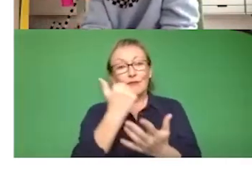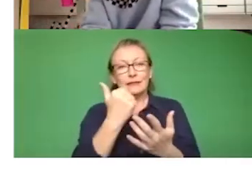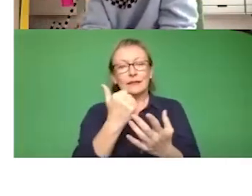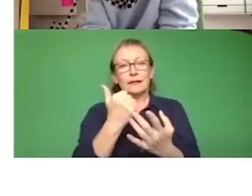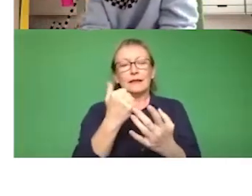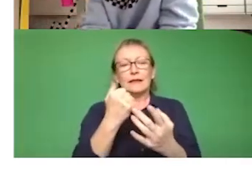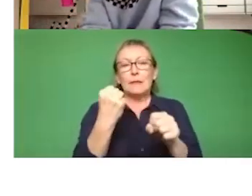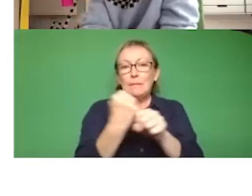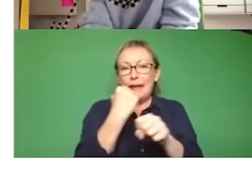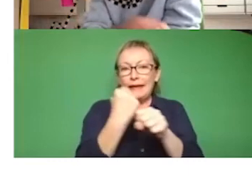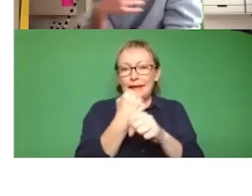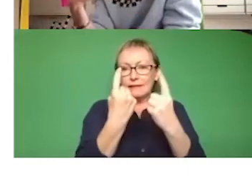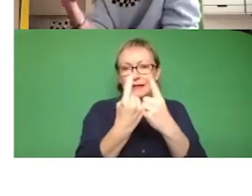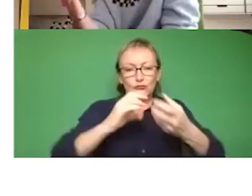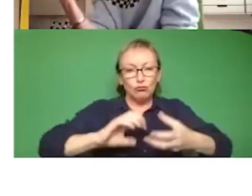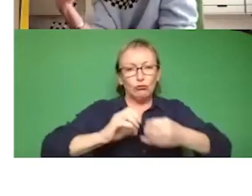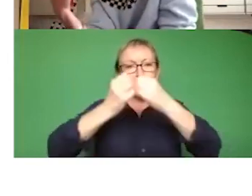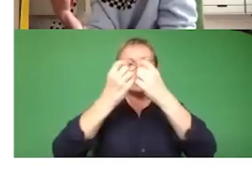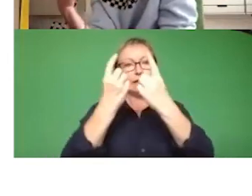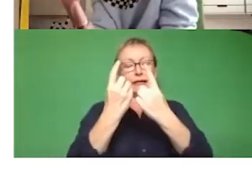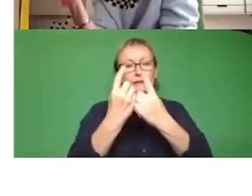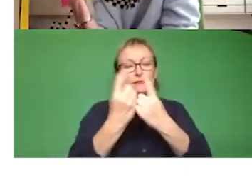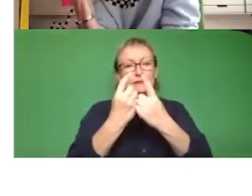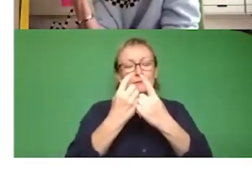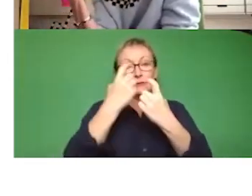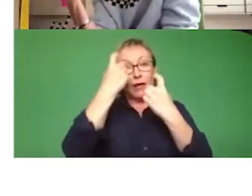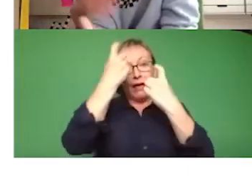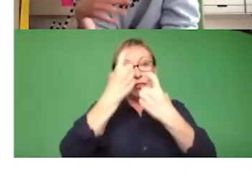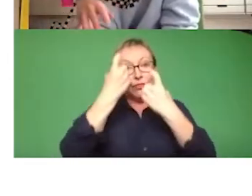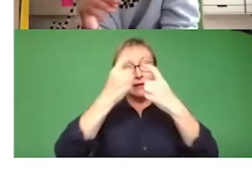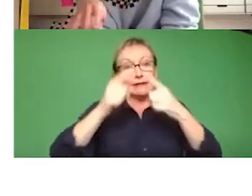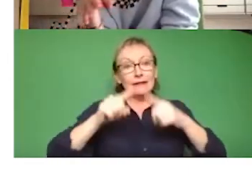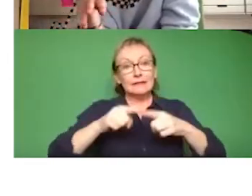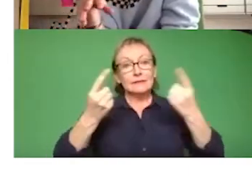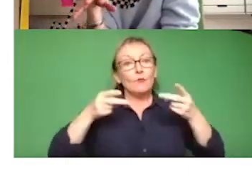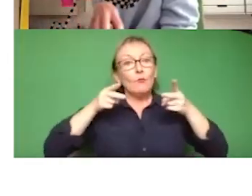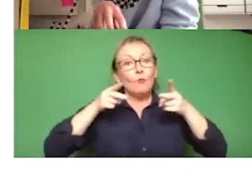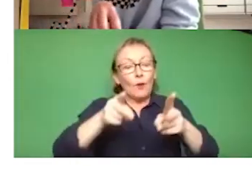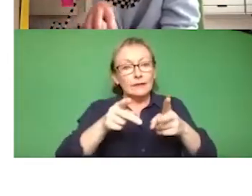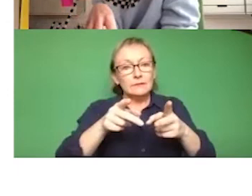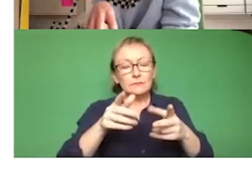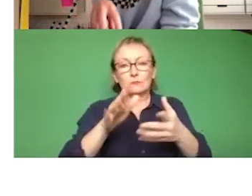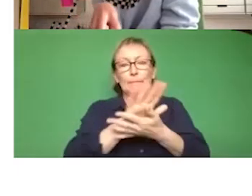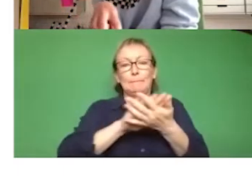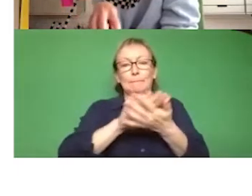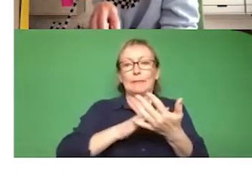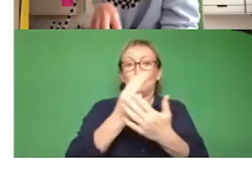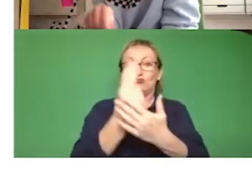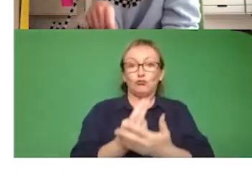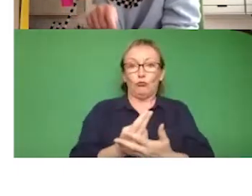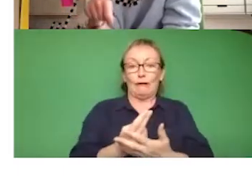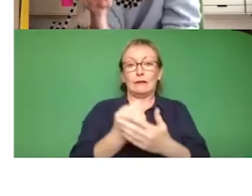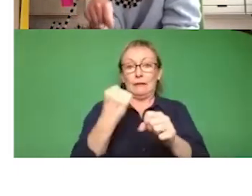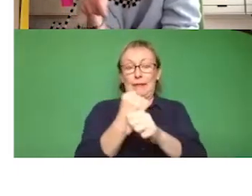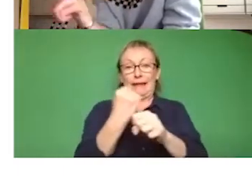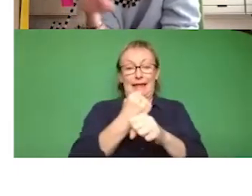and making things is just makes you think in a different way, you know. Even though when we are drawing, we're literally making it in our